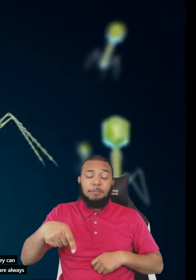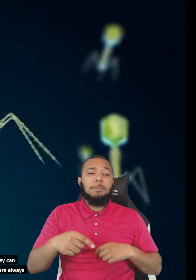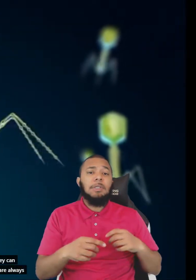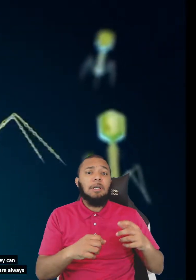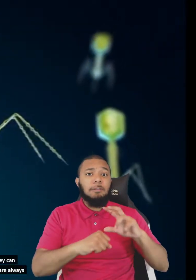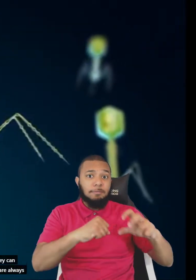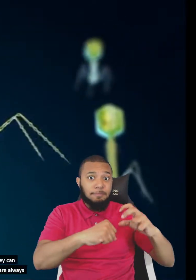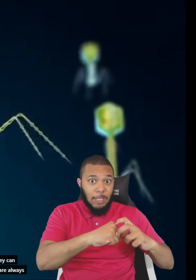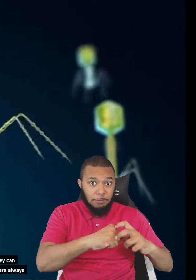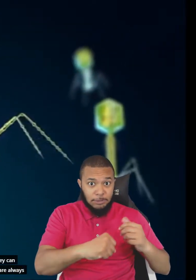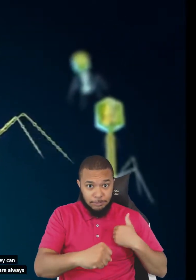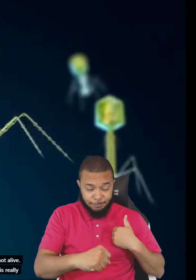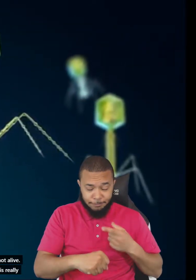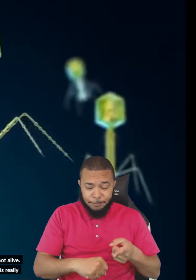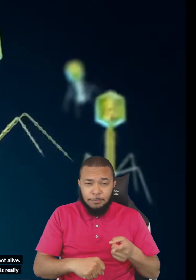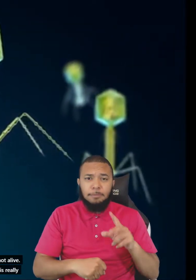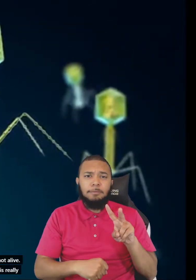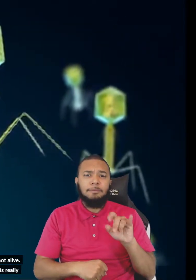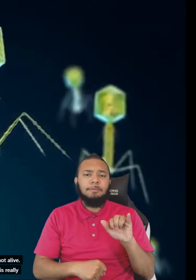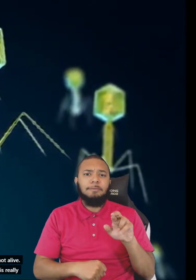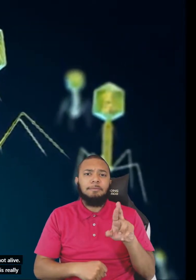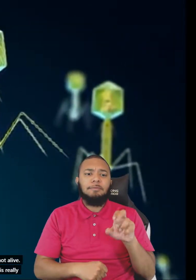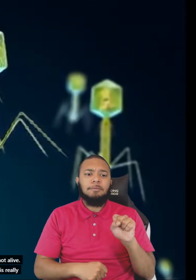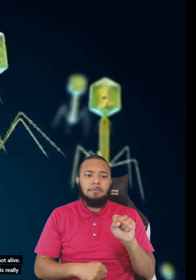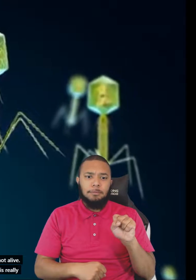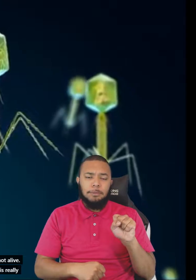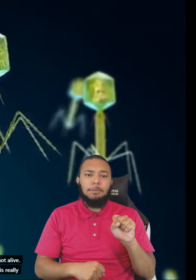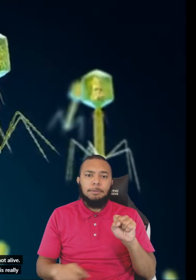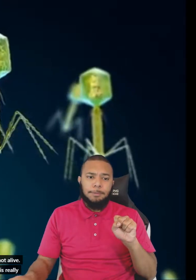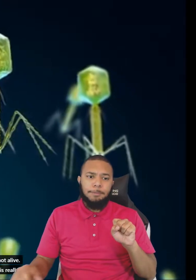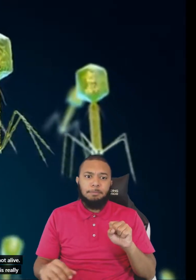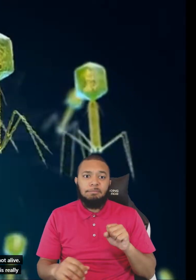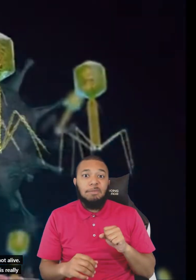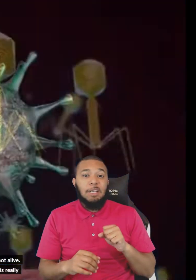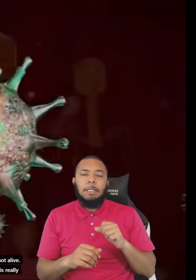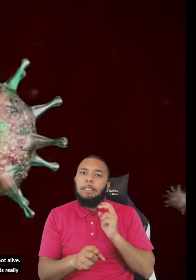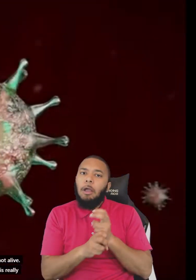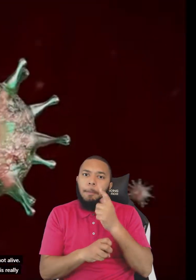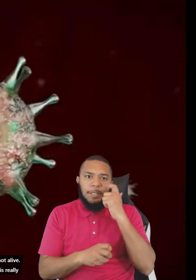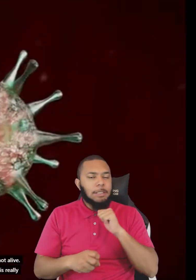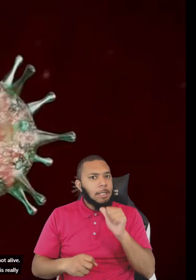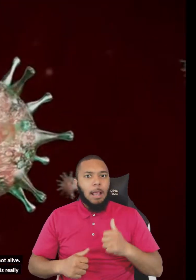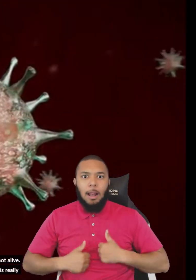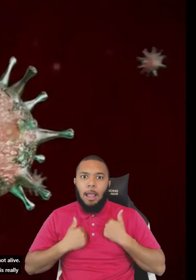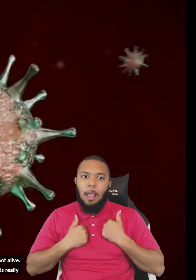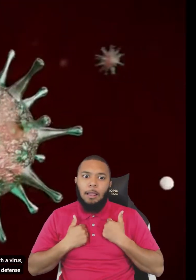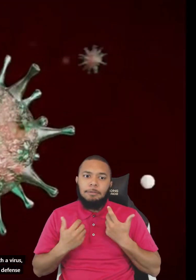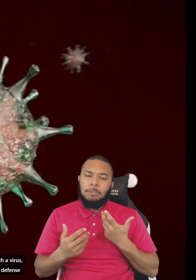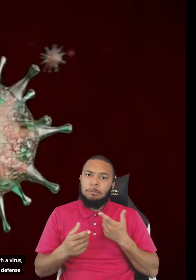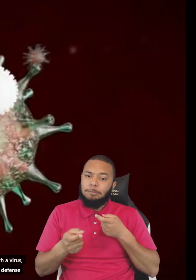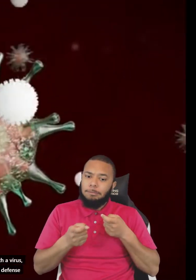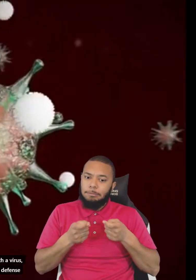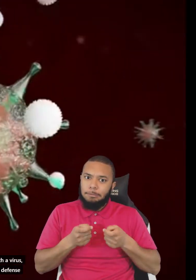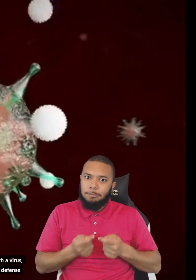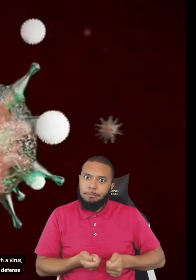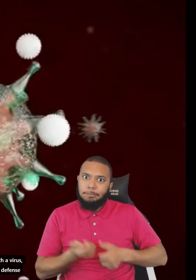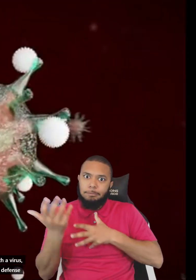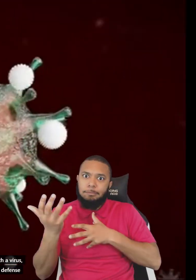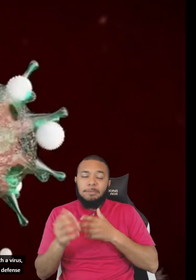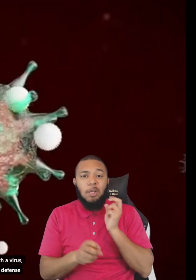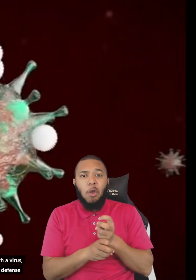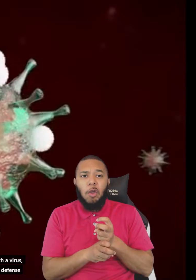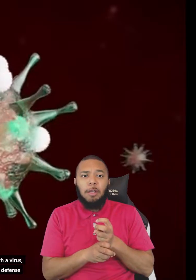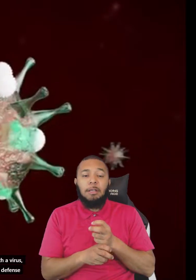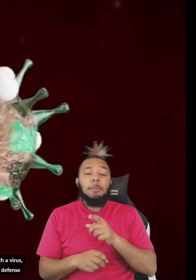by viruses, which are always tricky because viruses are not alive. And so dealing with them is really tough. We're essentially, with